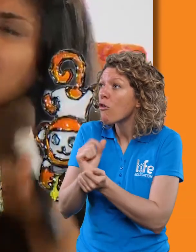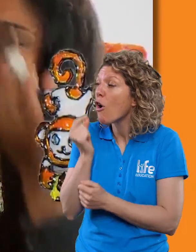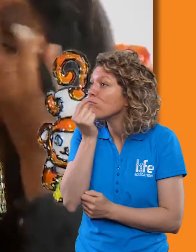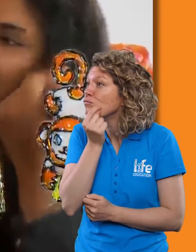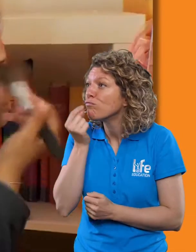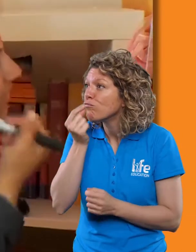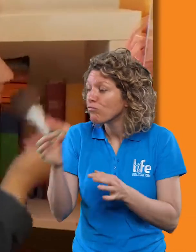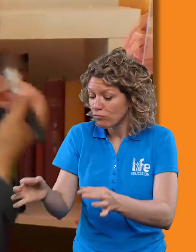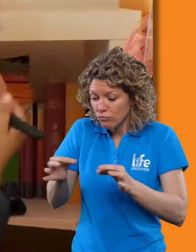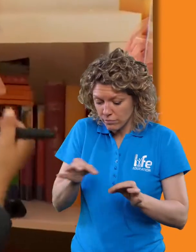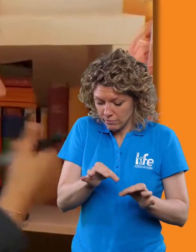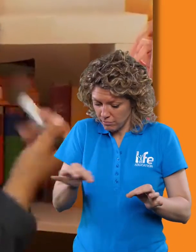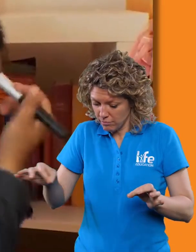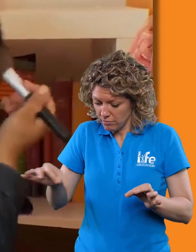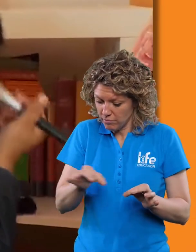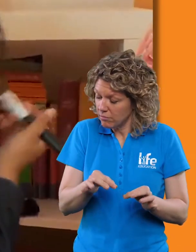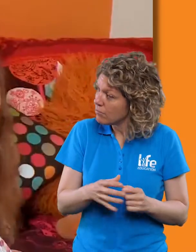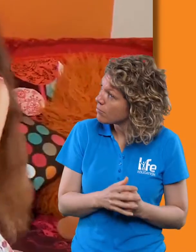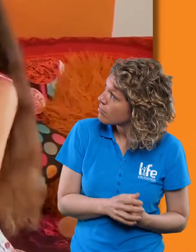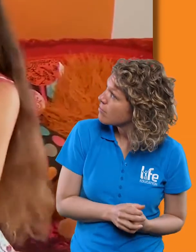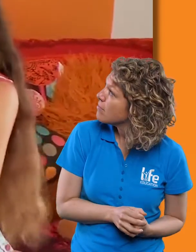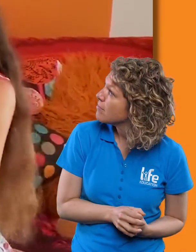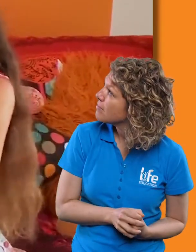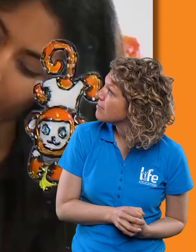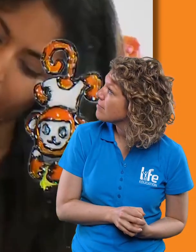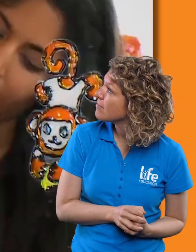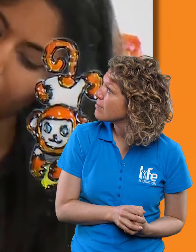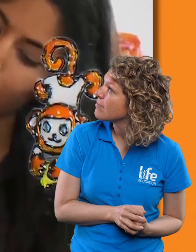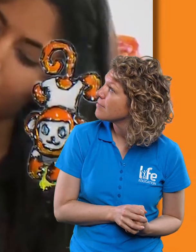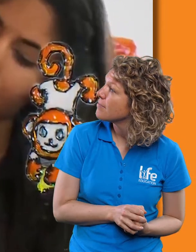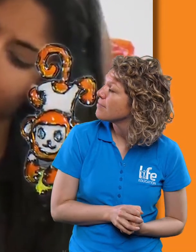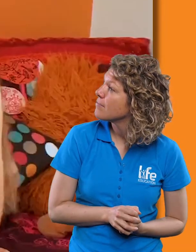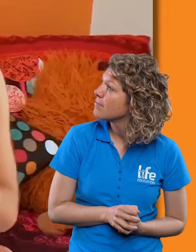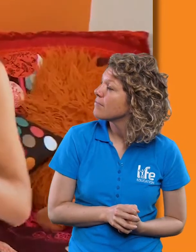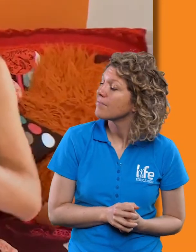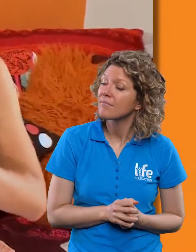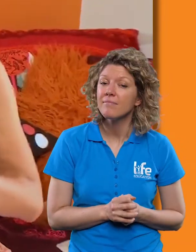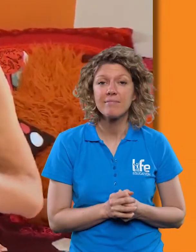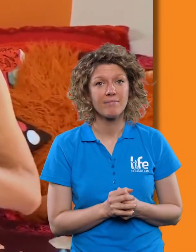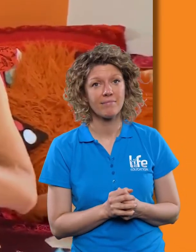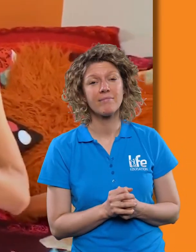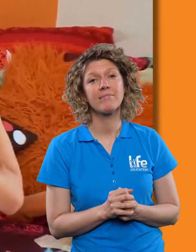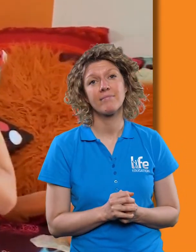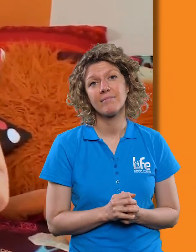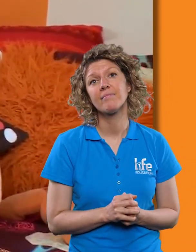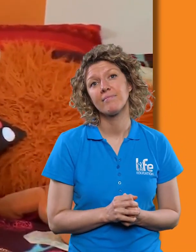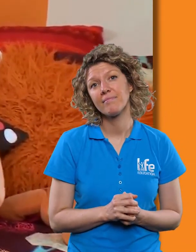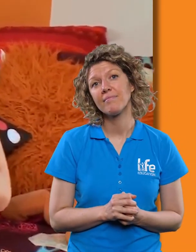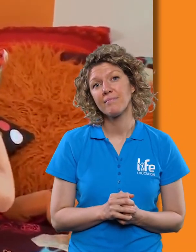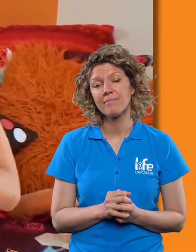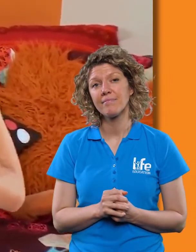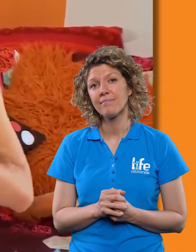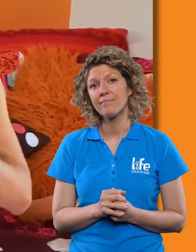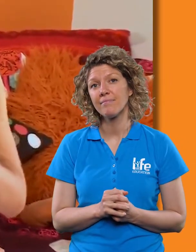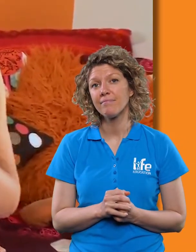know? Not at my house. Well, whatever, you don't need a Is jacket. there lip gloss in your bag? Can I look? I'm gonna wear it. It works for my skirt. Well, I'm not wearing one and I don't